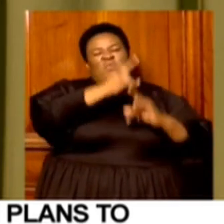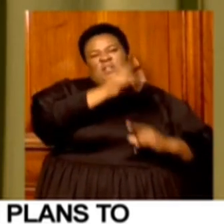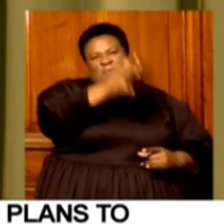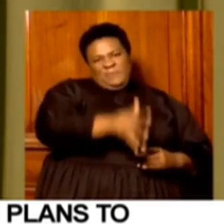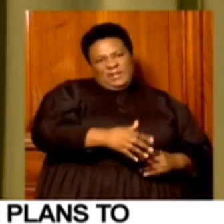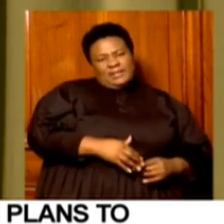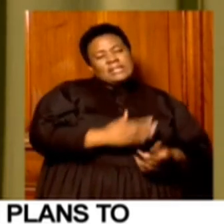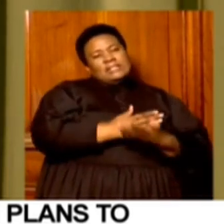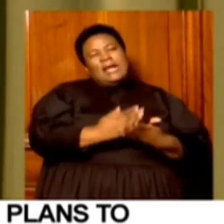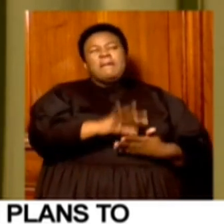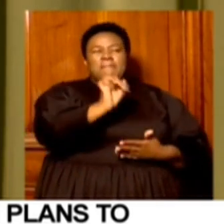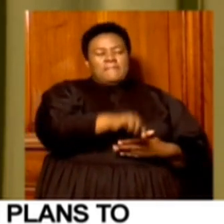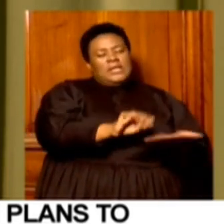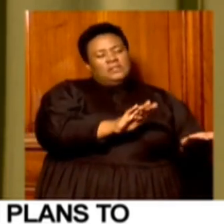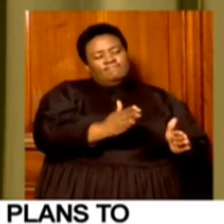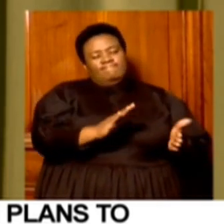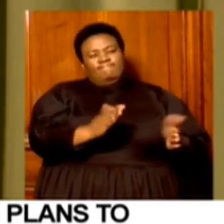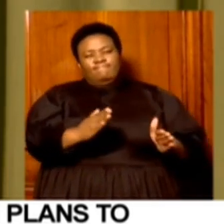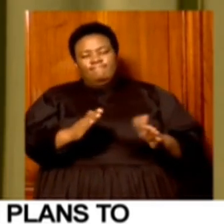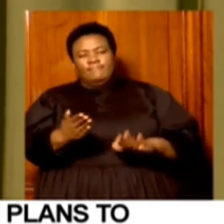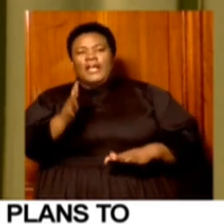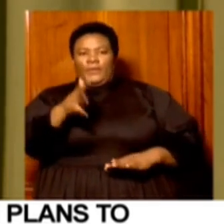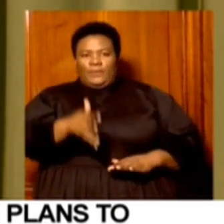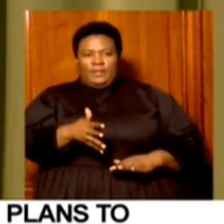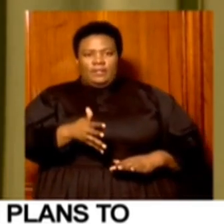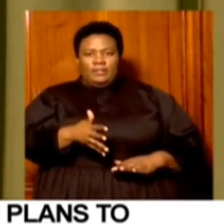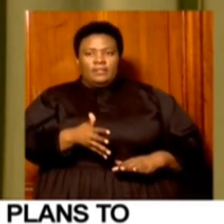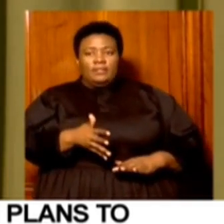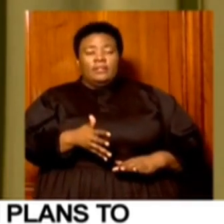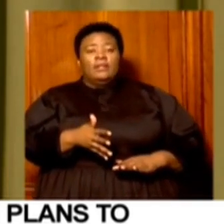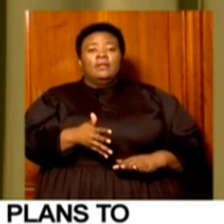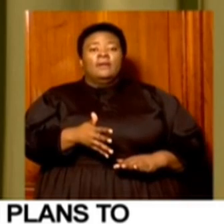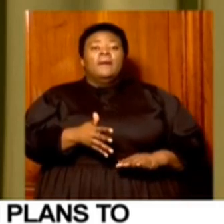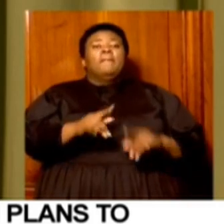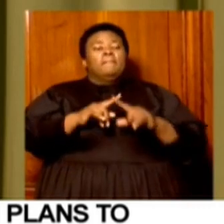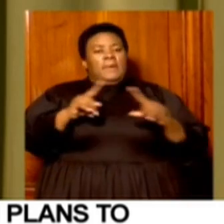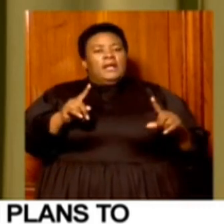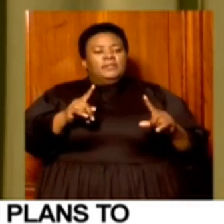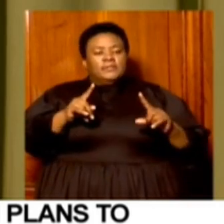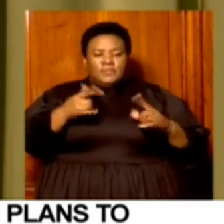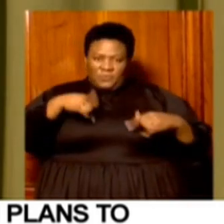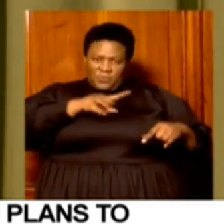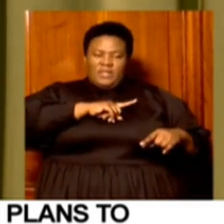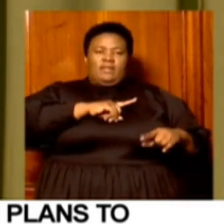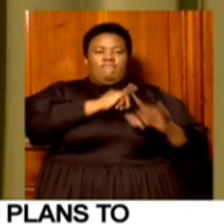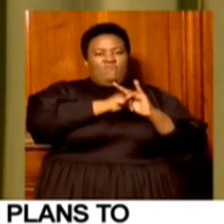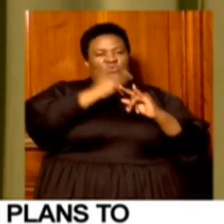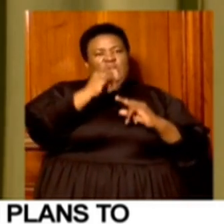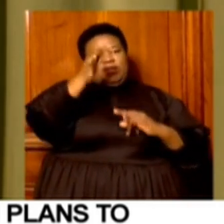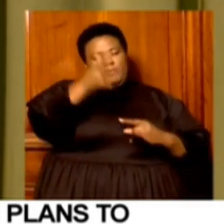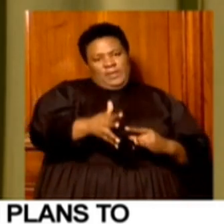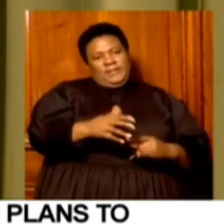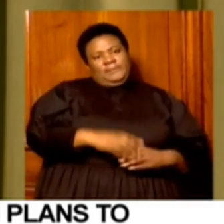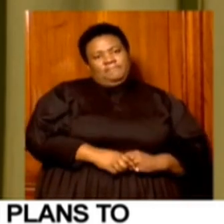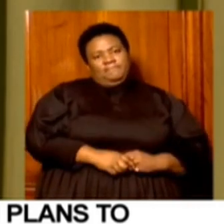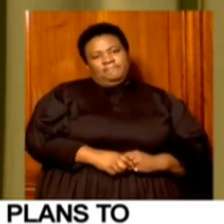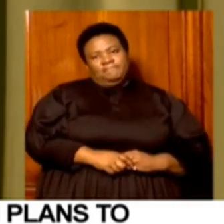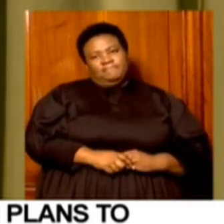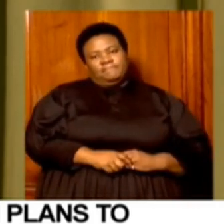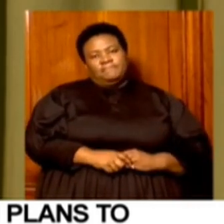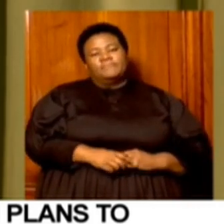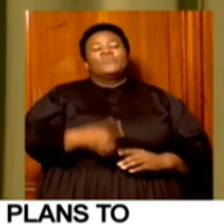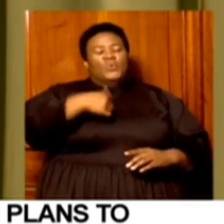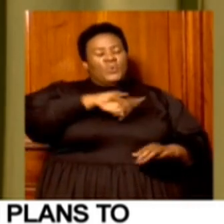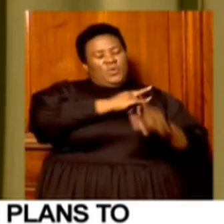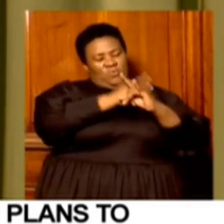will perish along the way and we will never reach the destiny, but we will win against coronavirus. We